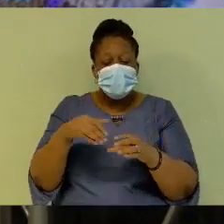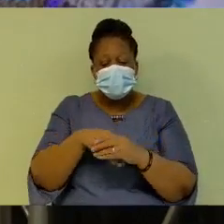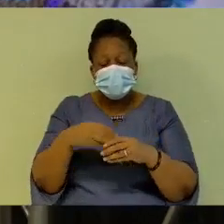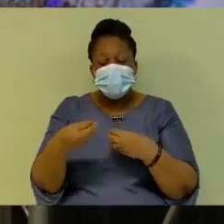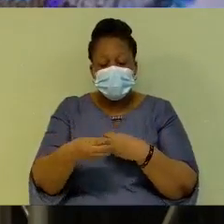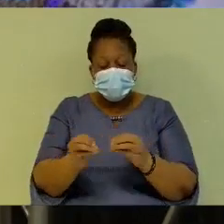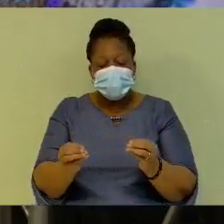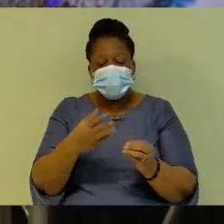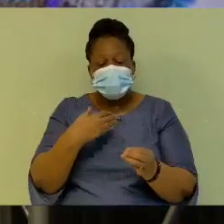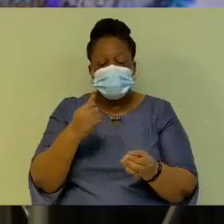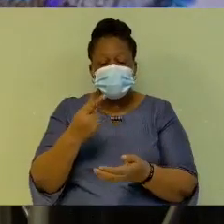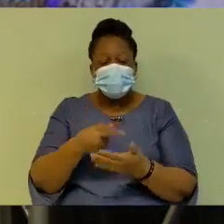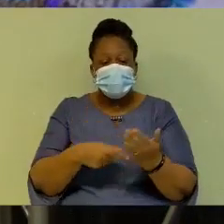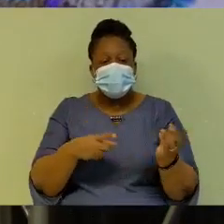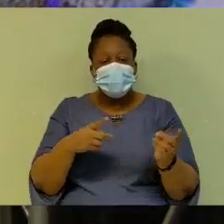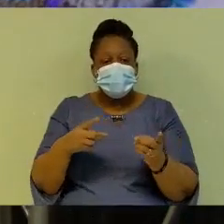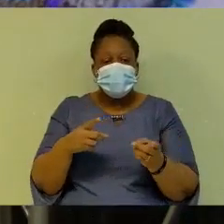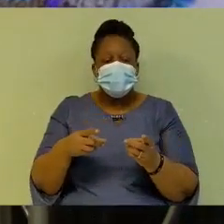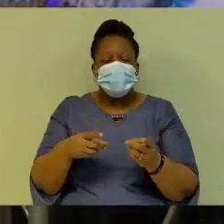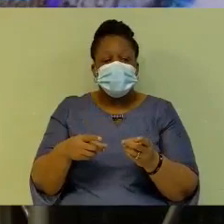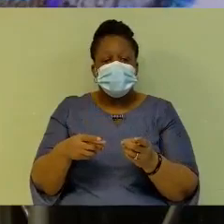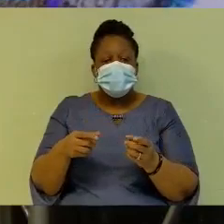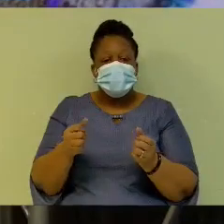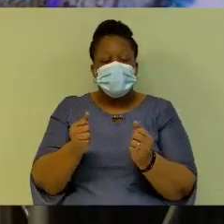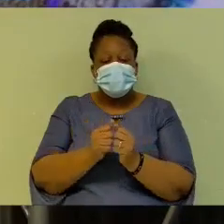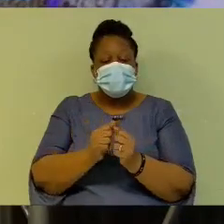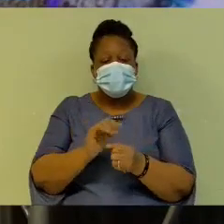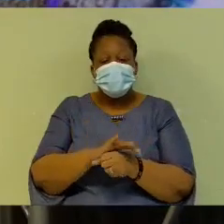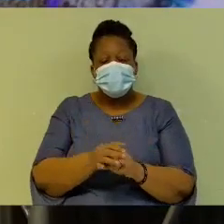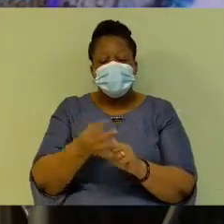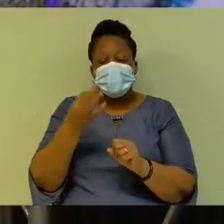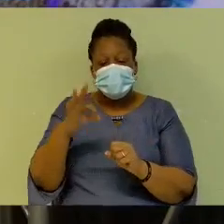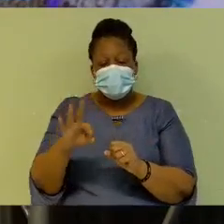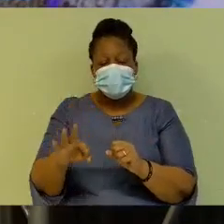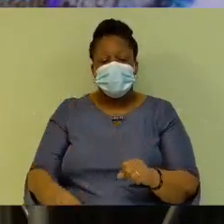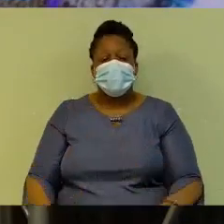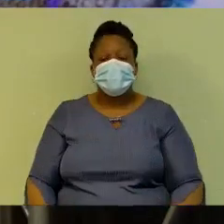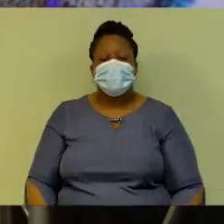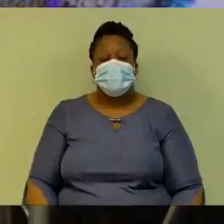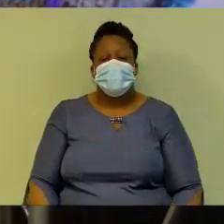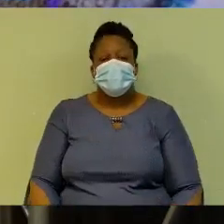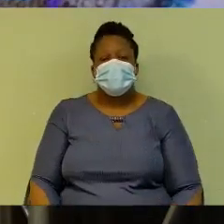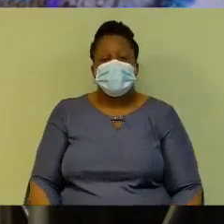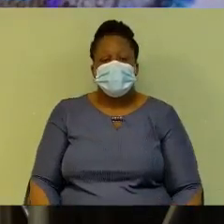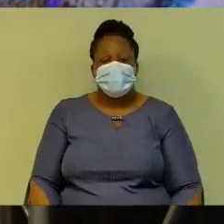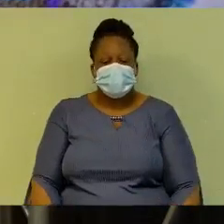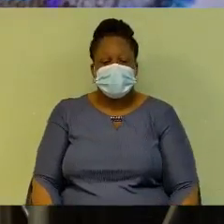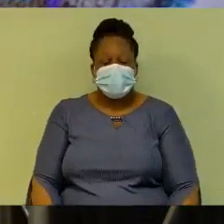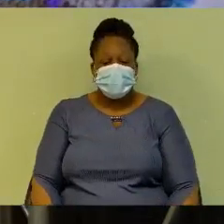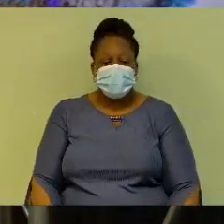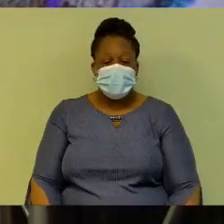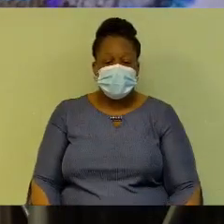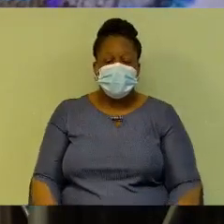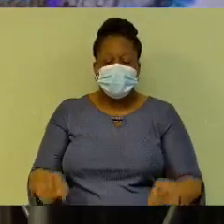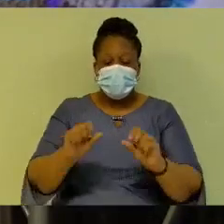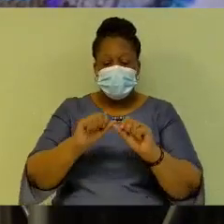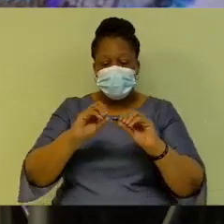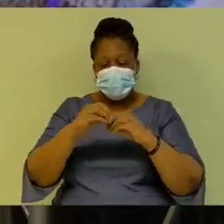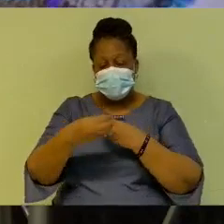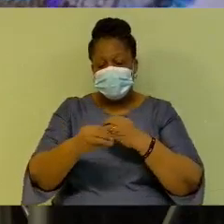its activities as it relates to the COVID pandemic. The role and function of the Department of